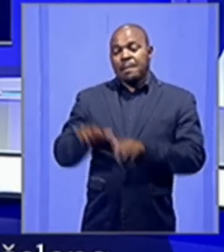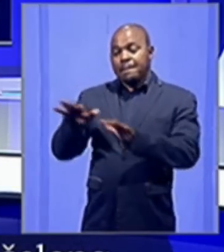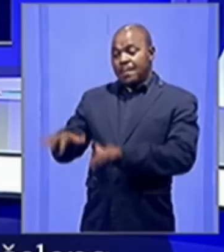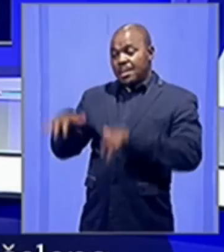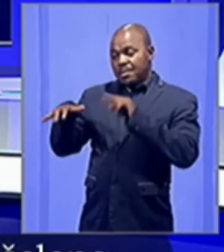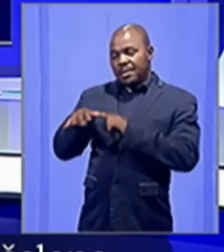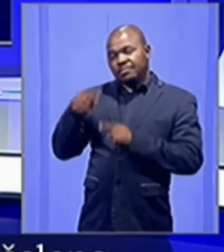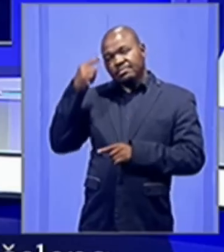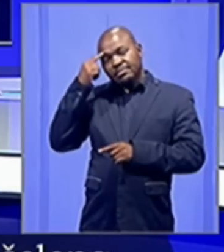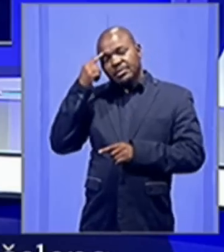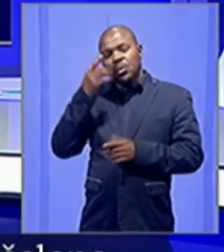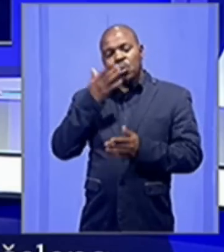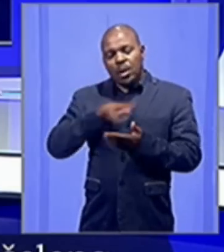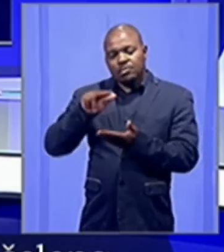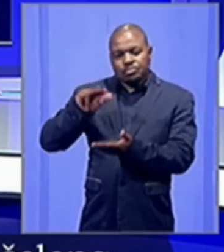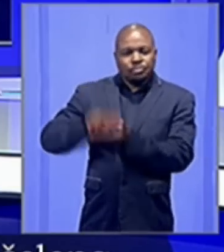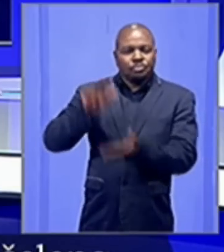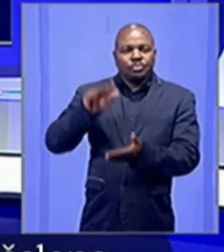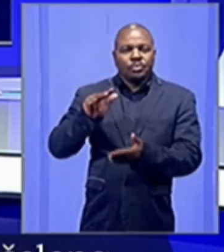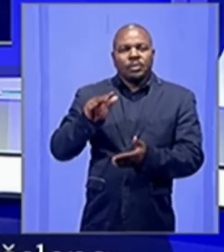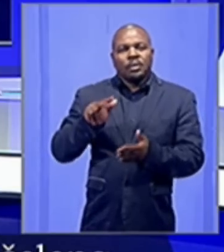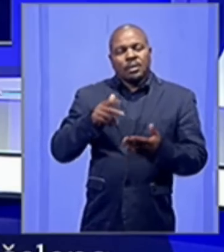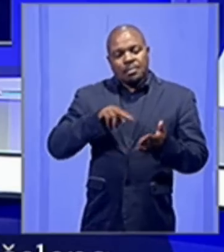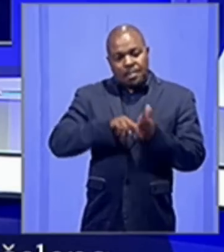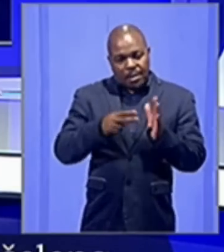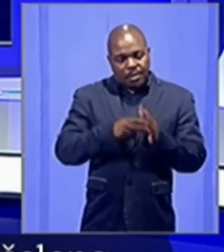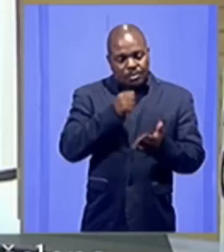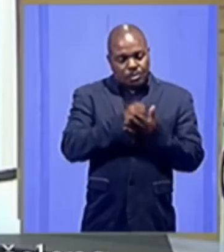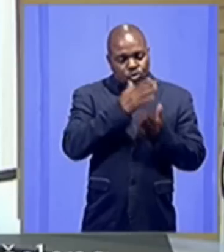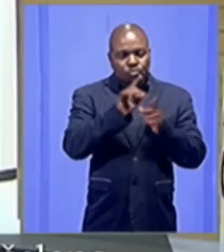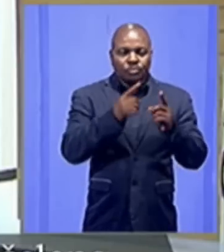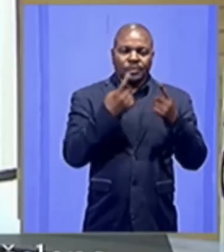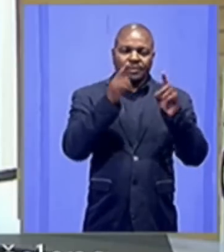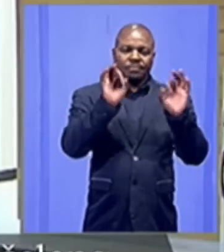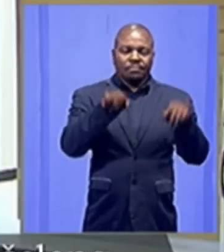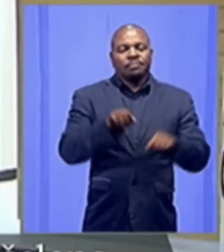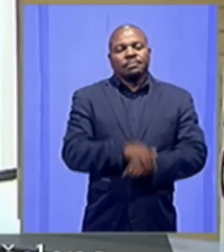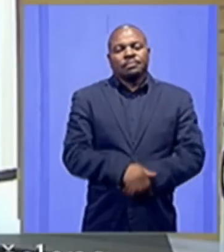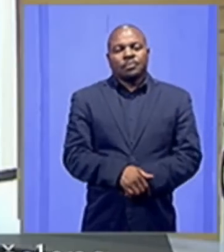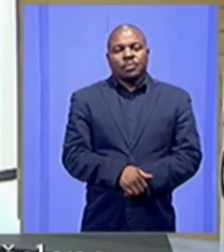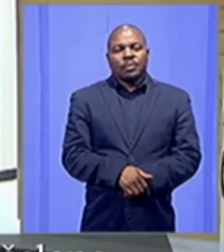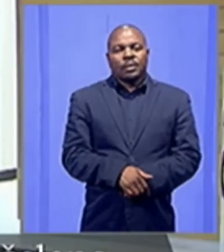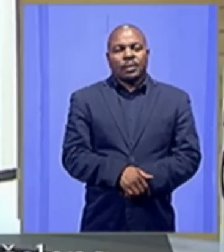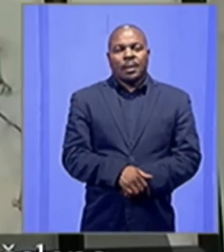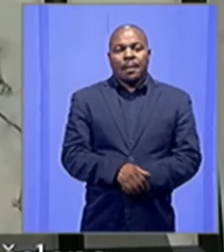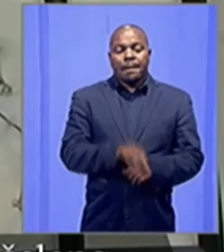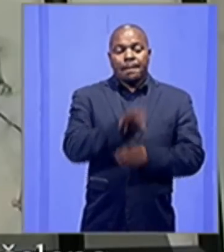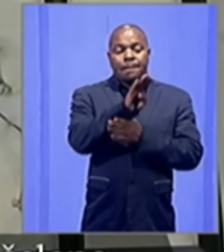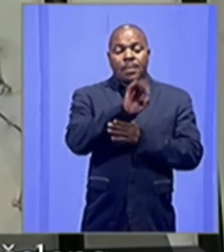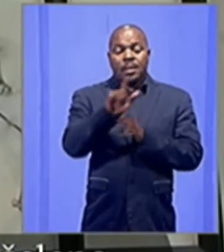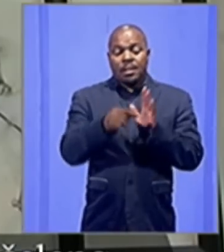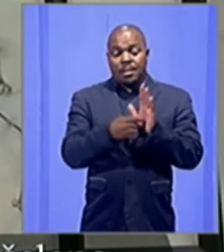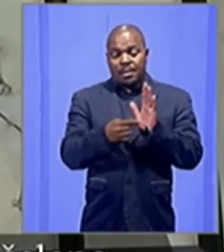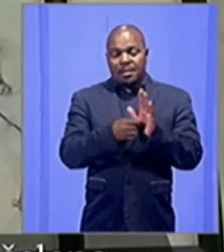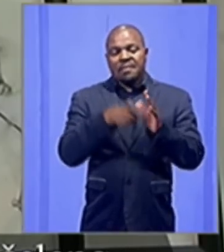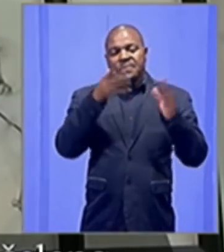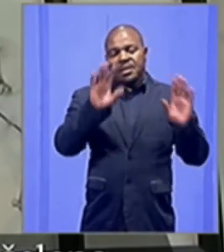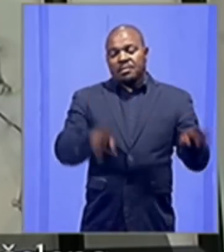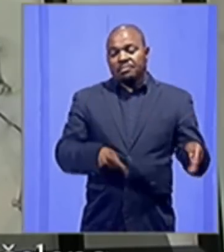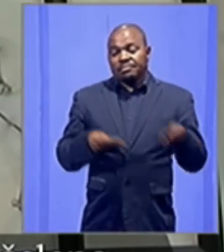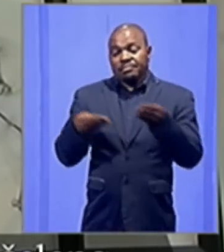akanya go fetiša ka maano a gore o atlege. Molaokakanywa wo o adilwe pele